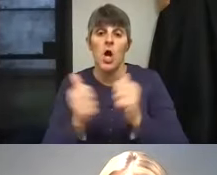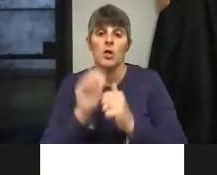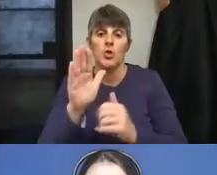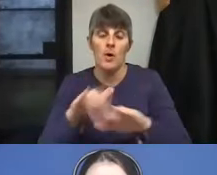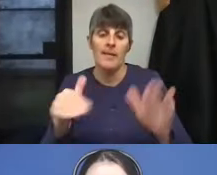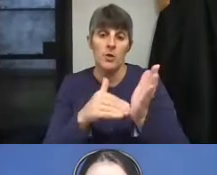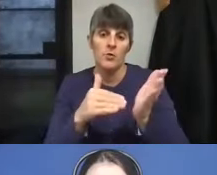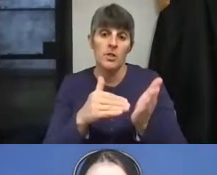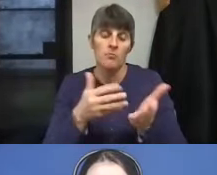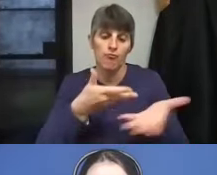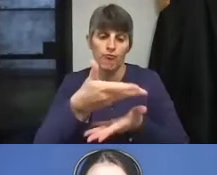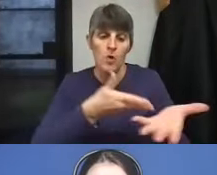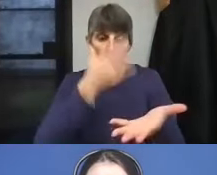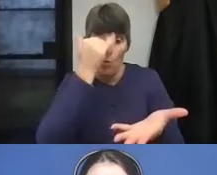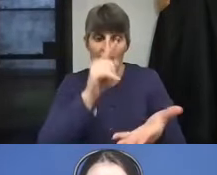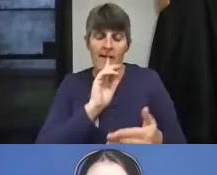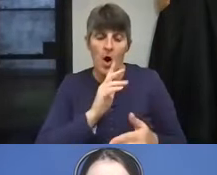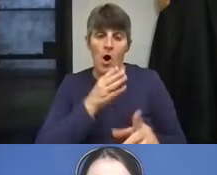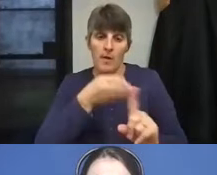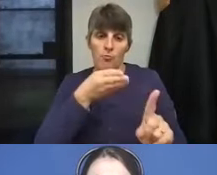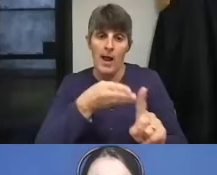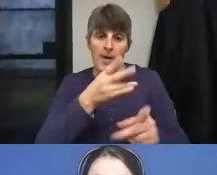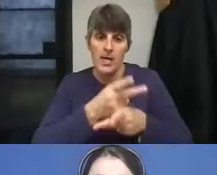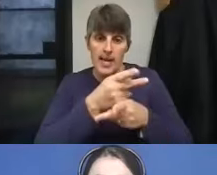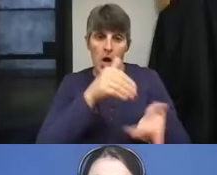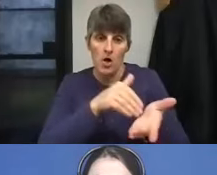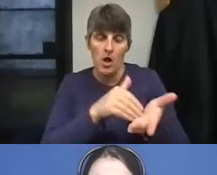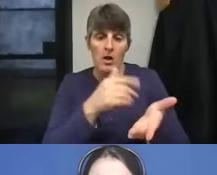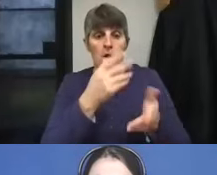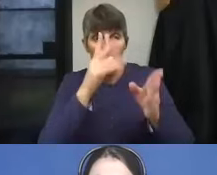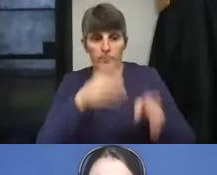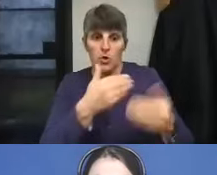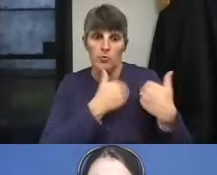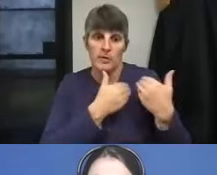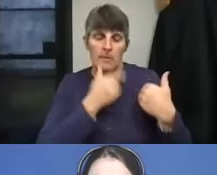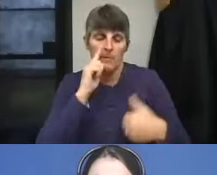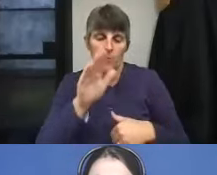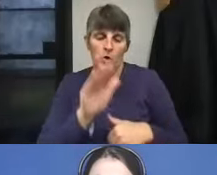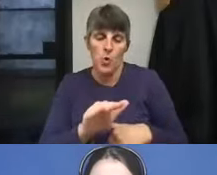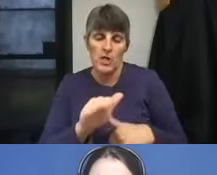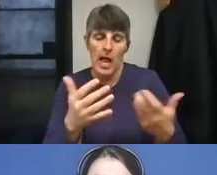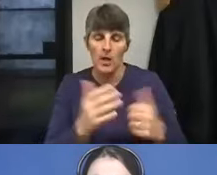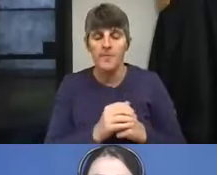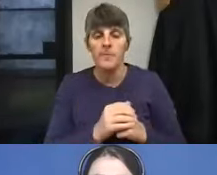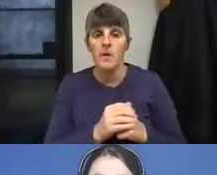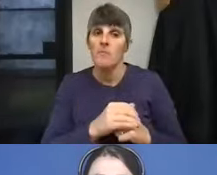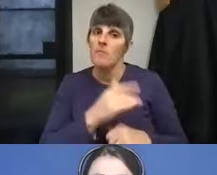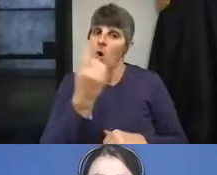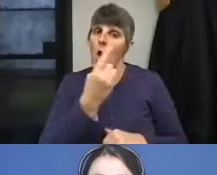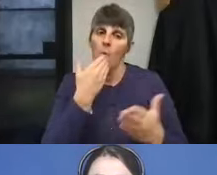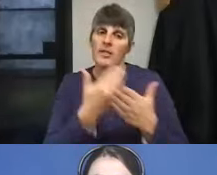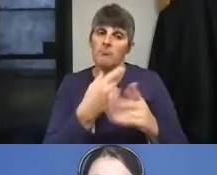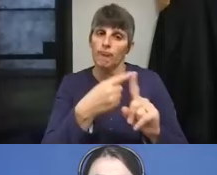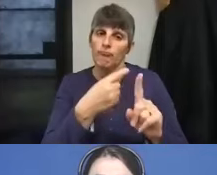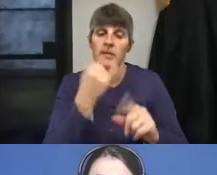because they are the primary care doctor, they're the one responsible for your child, is always a good thing. So whether